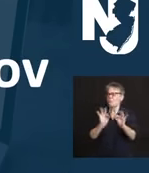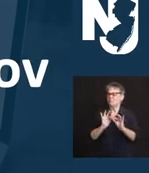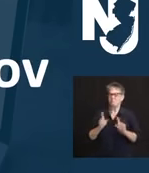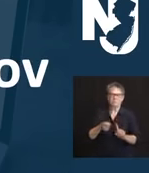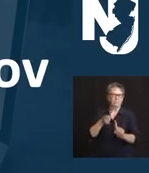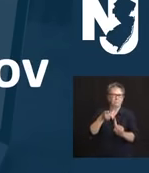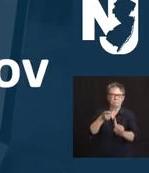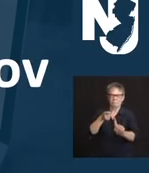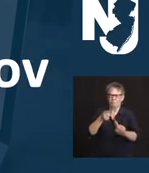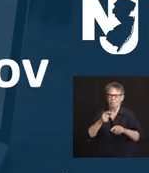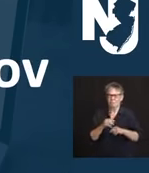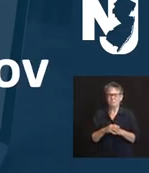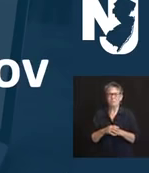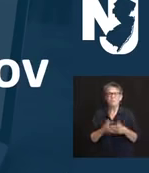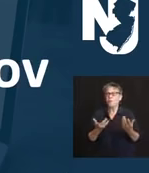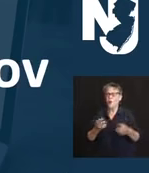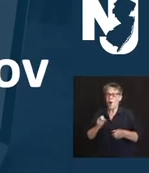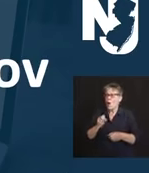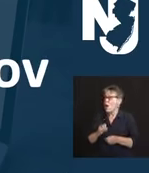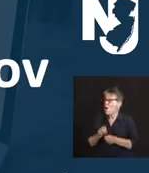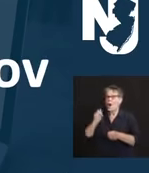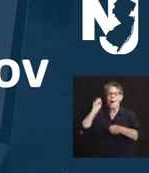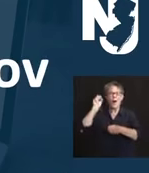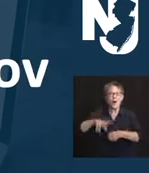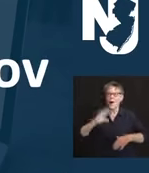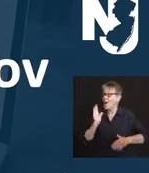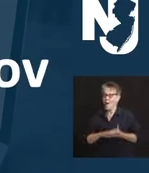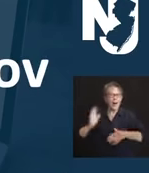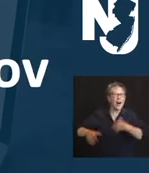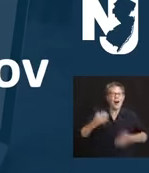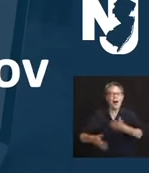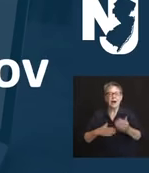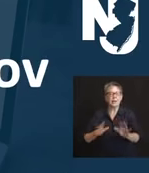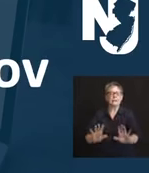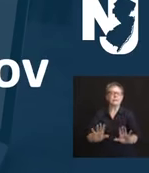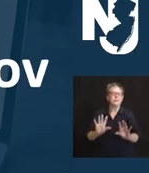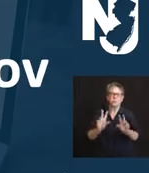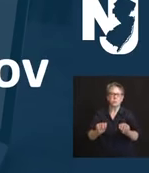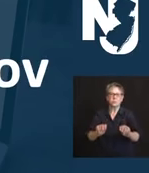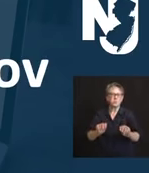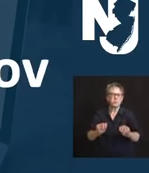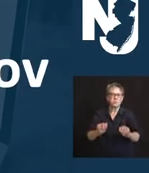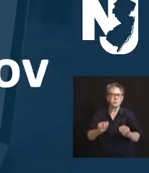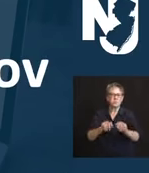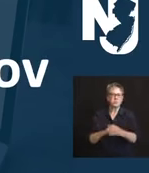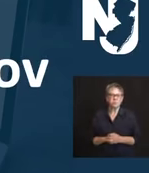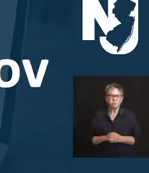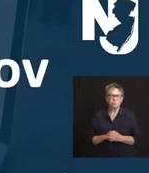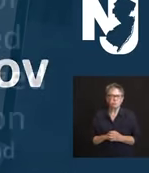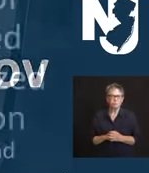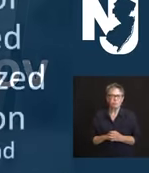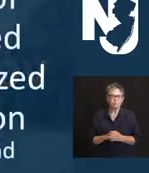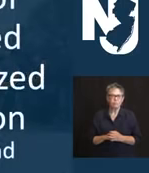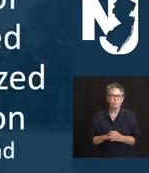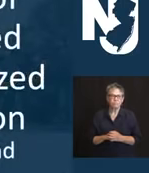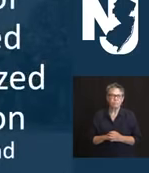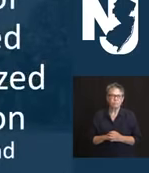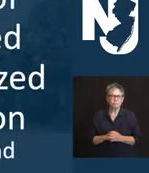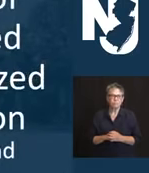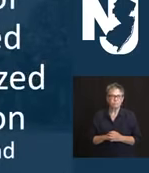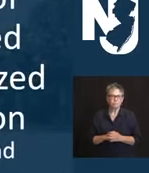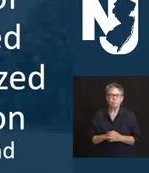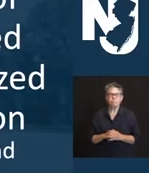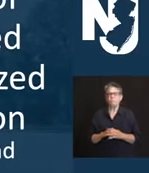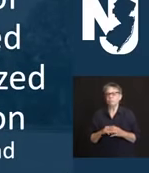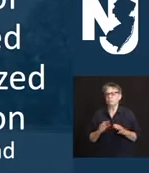of doing things. Now, if I may, let's switch gears a bit. Today, the Department of Health, under